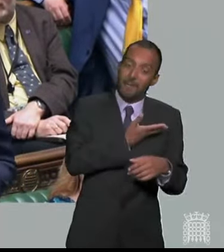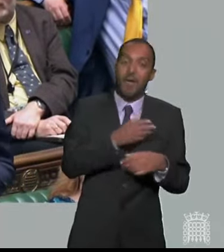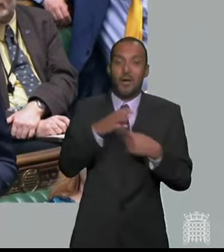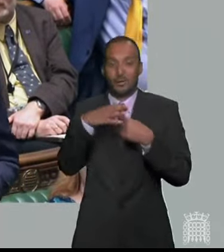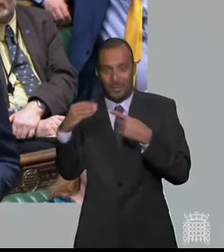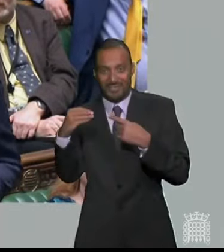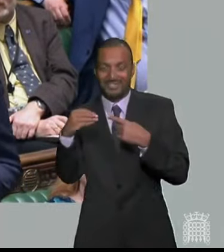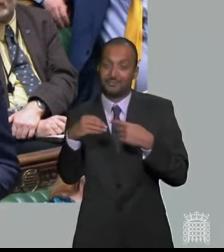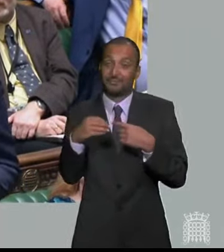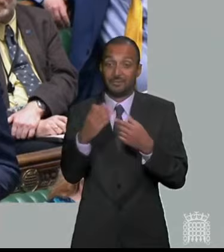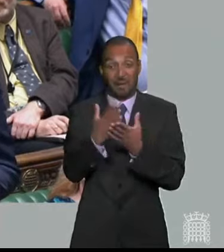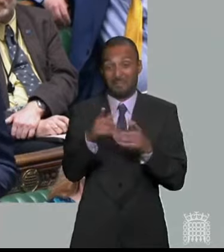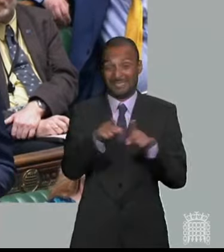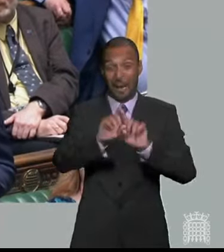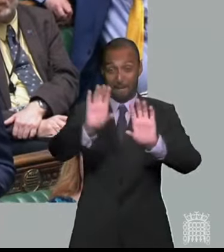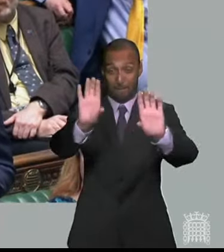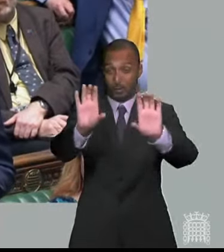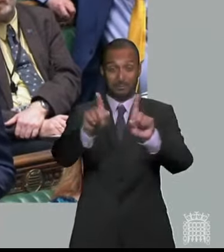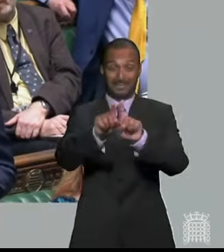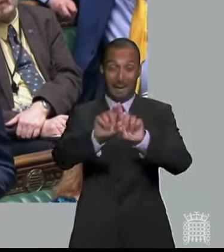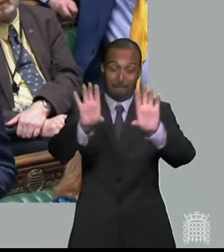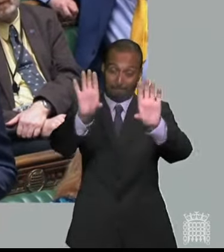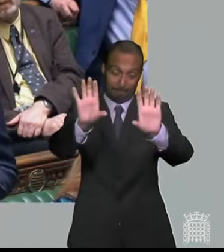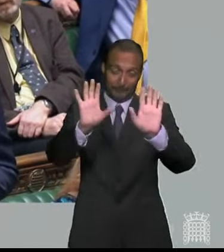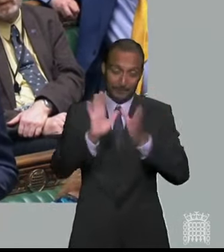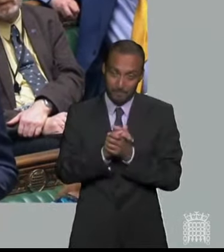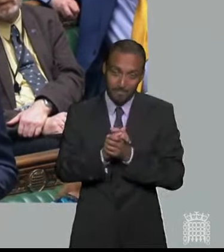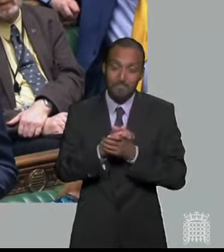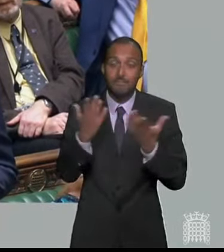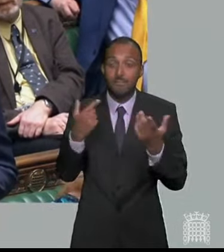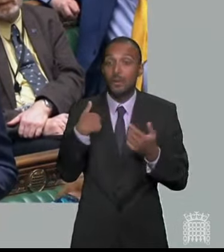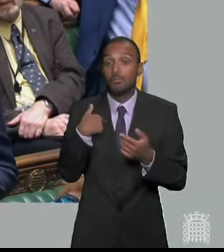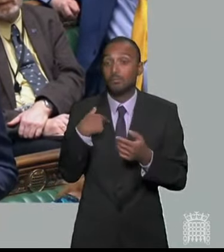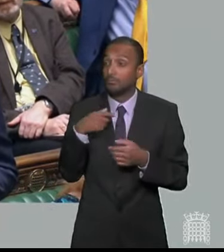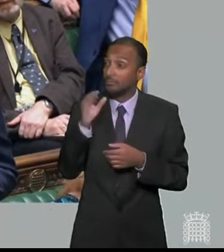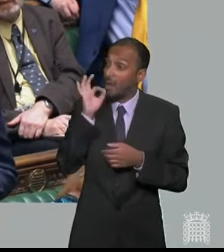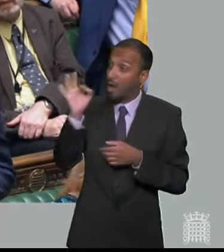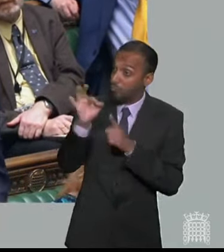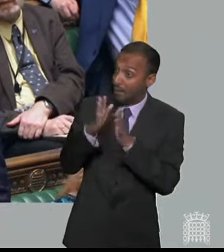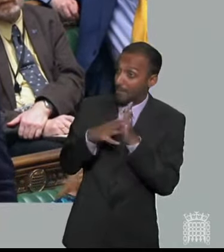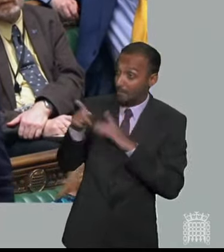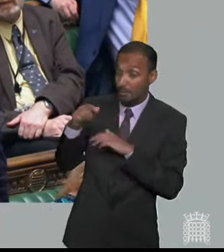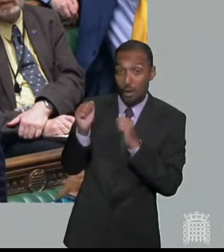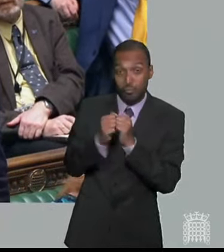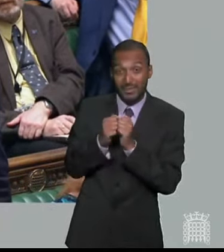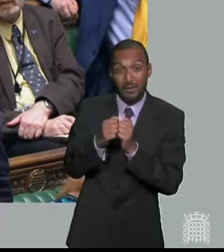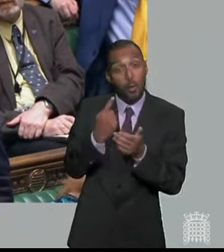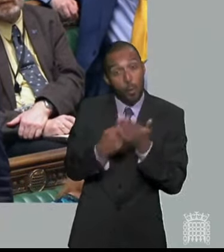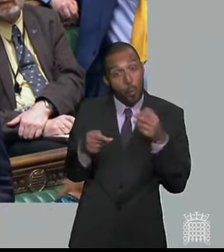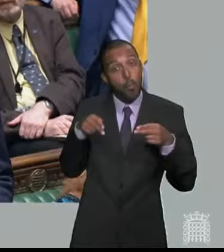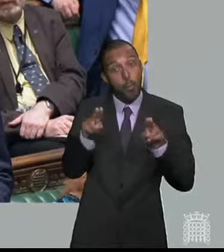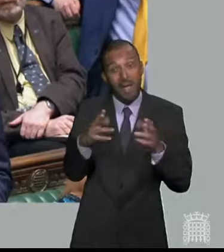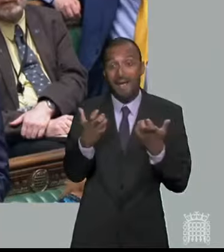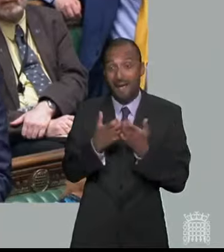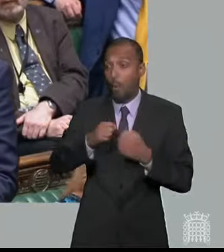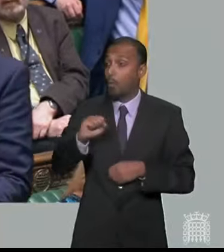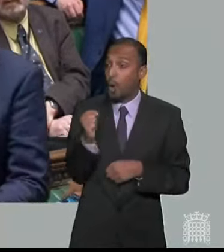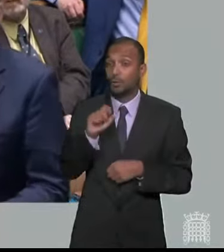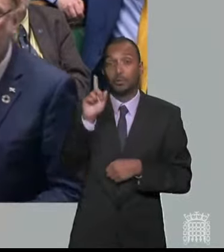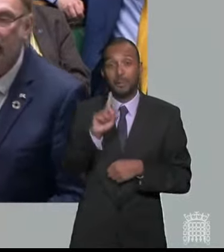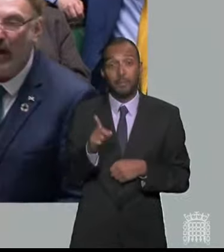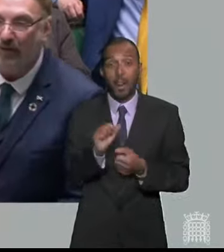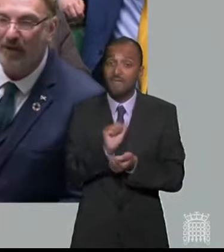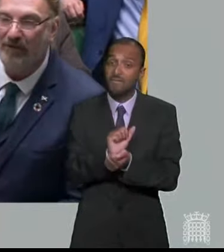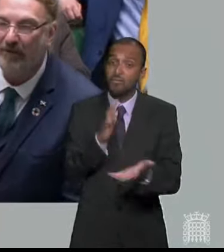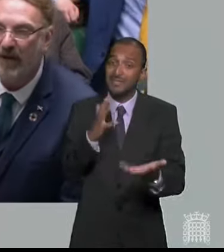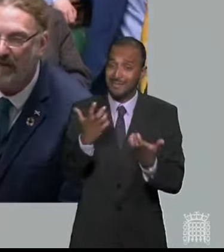vision and no hope, does the Prime Minister agree that the only way for Scottish voters to rid themselves of these heinous policies is to vote SNP